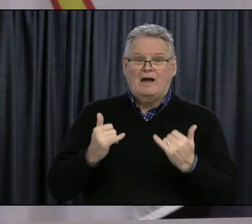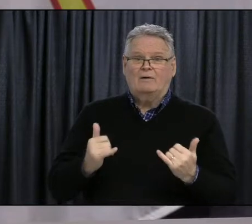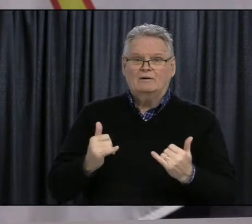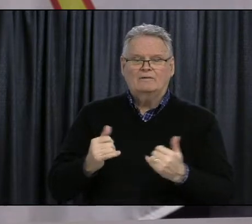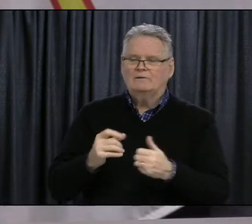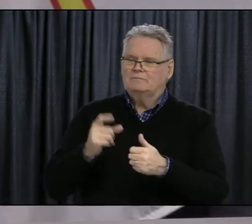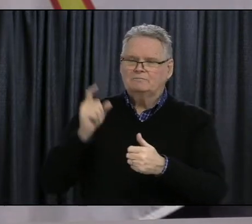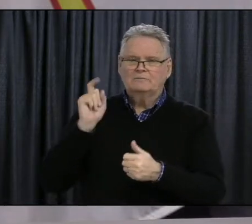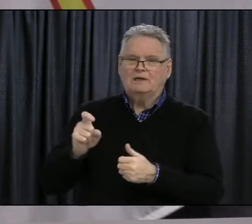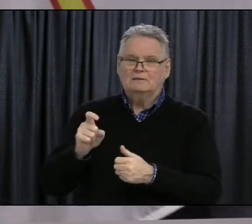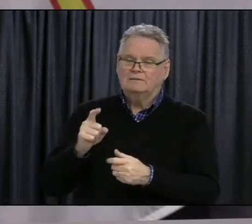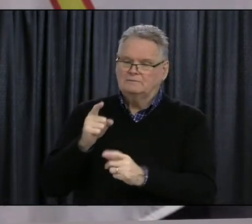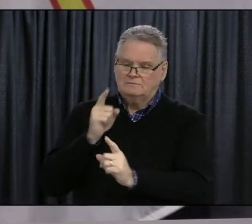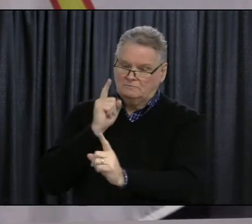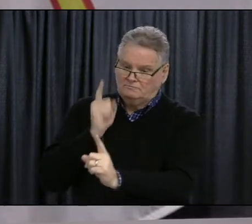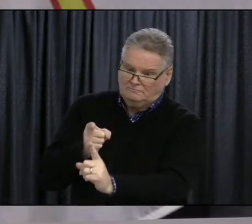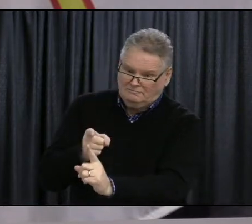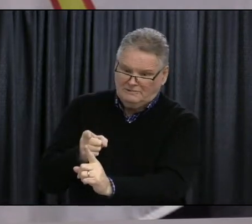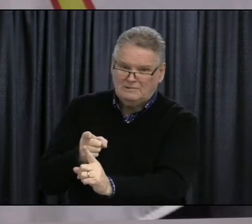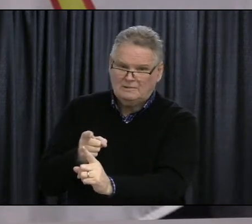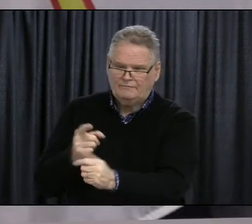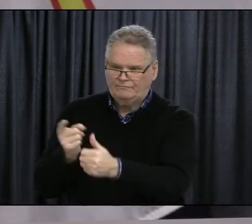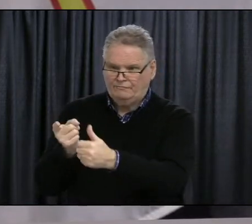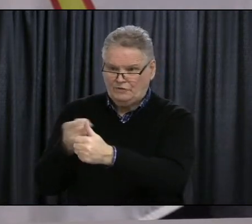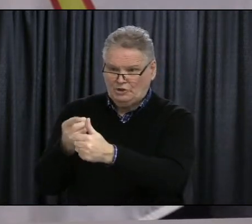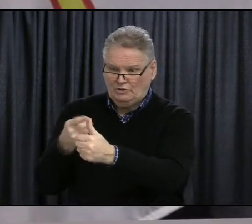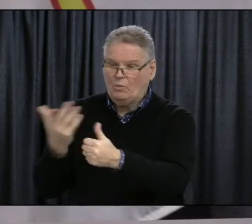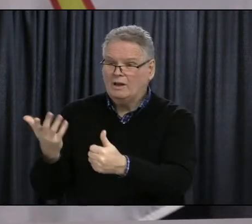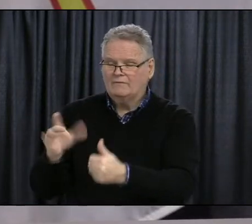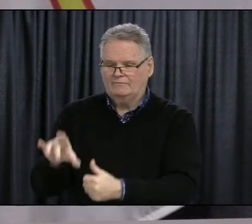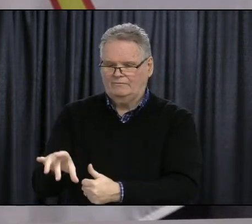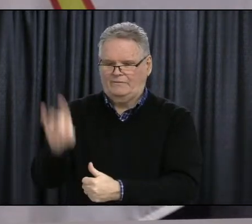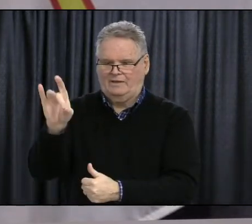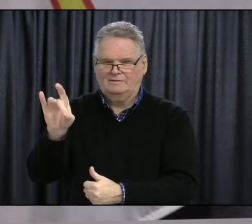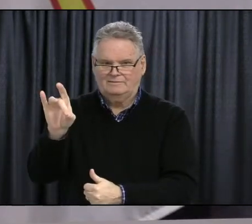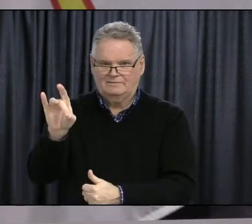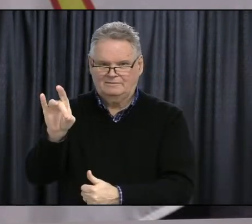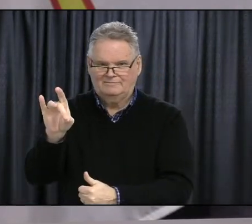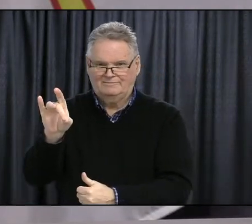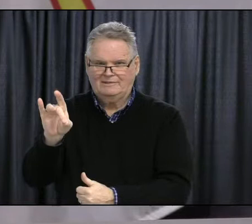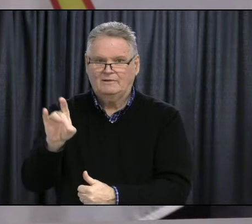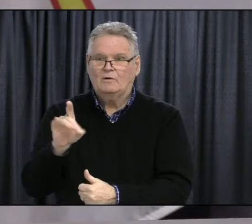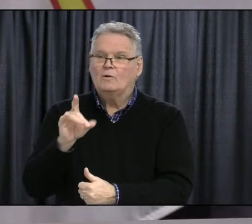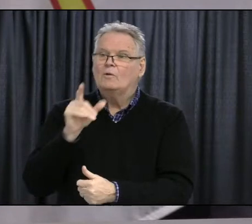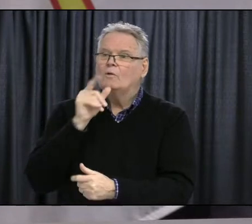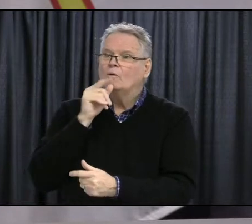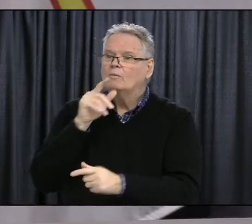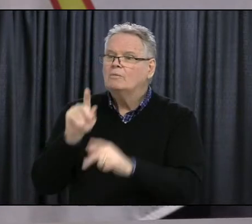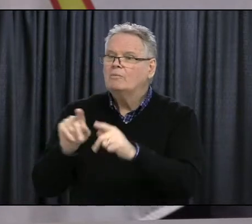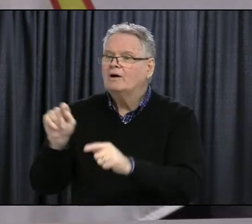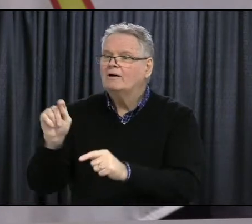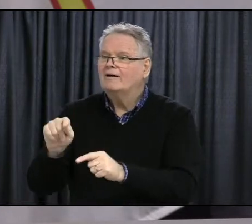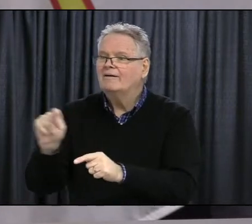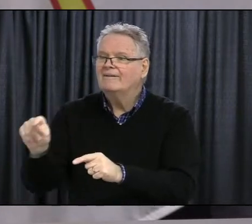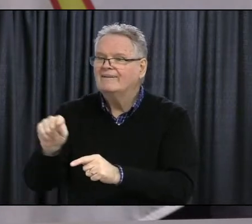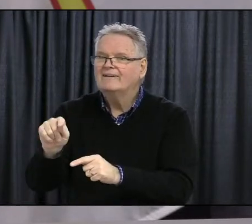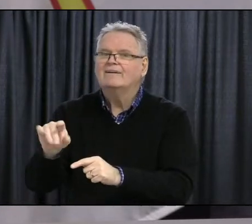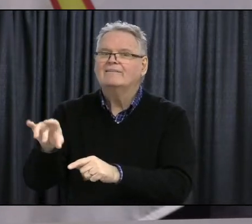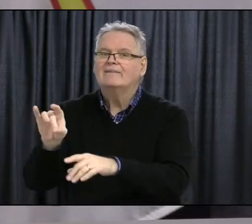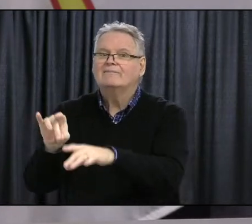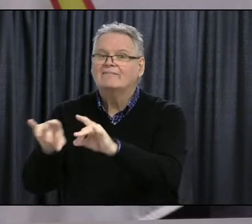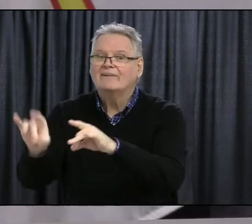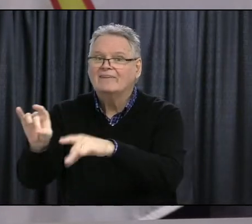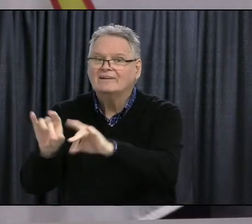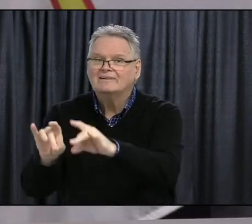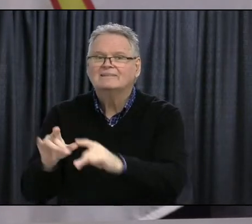virus come in from? And somebody had to bring it in, right? So as we trace back, then